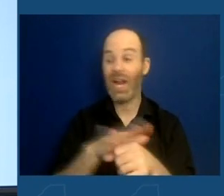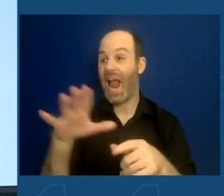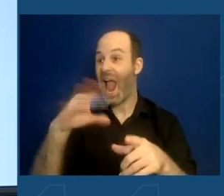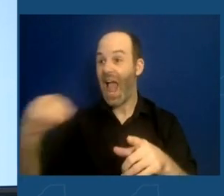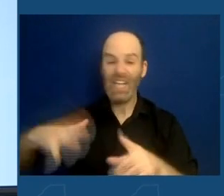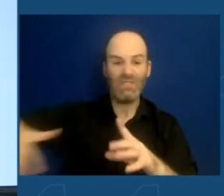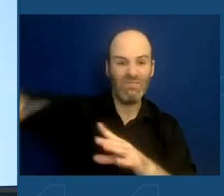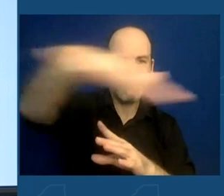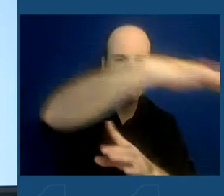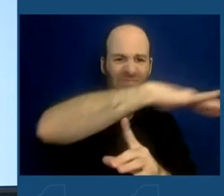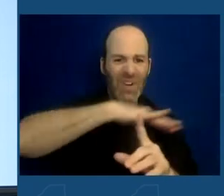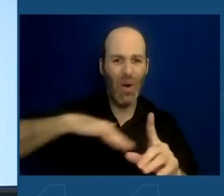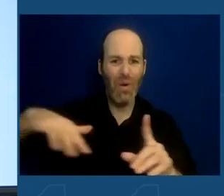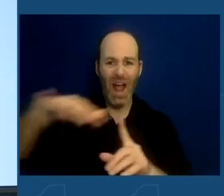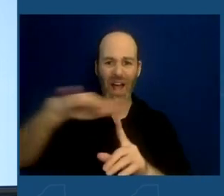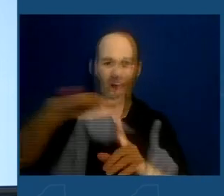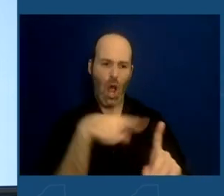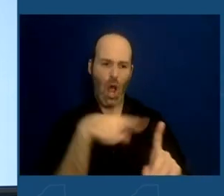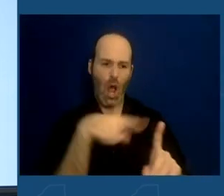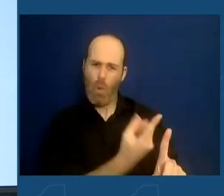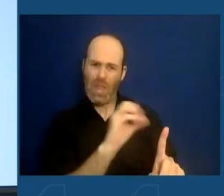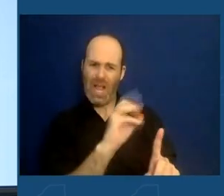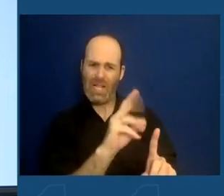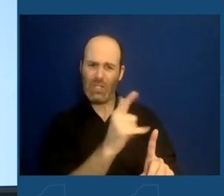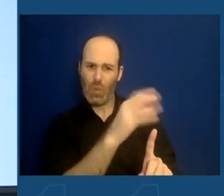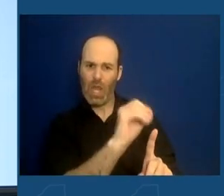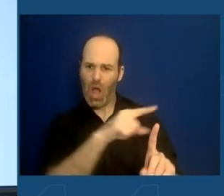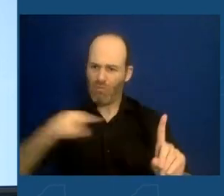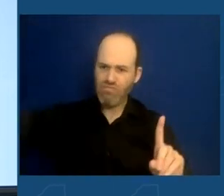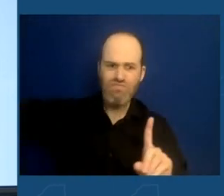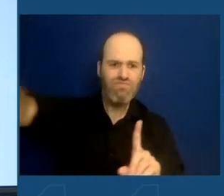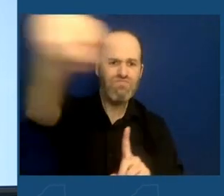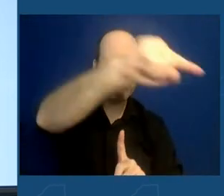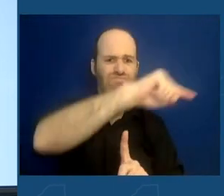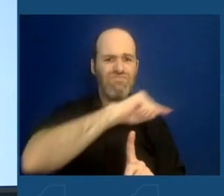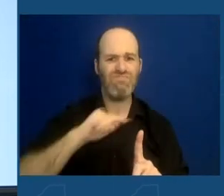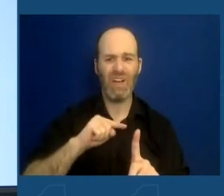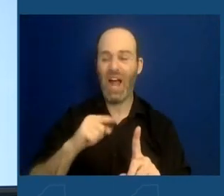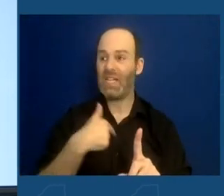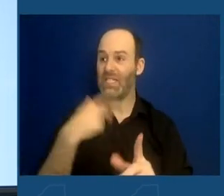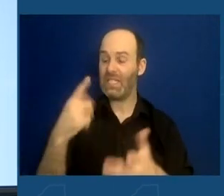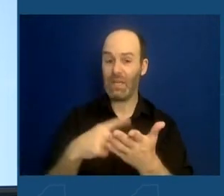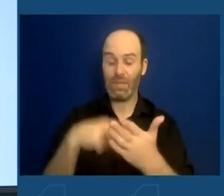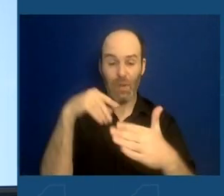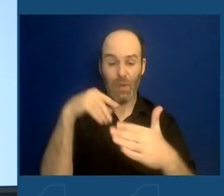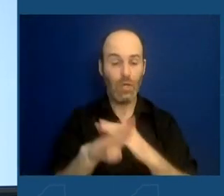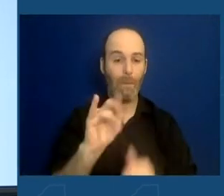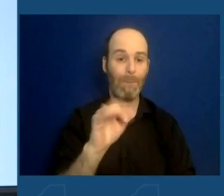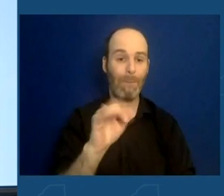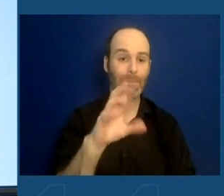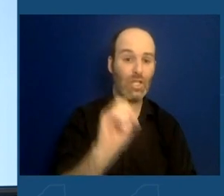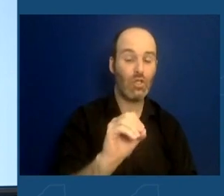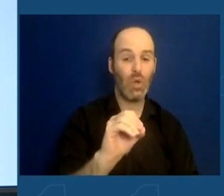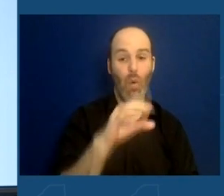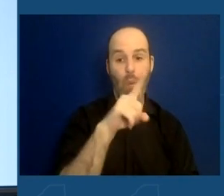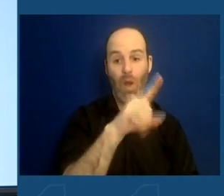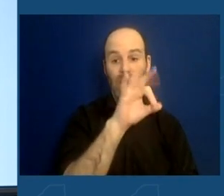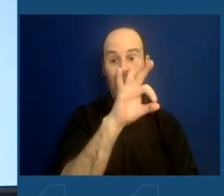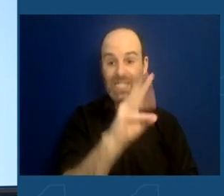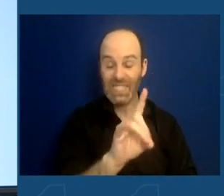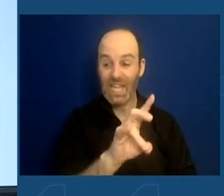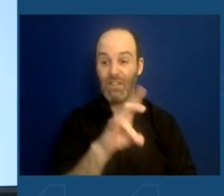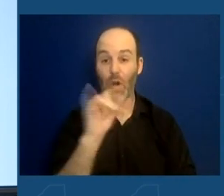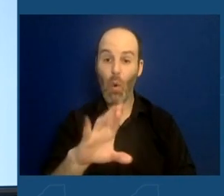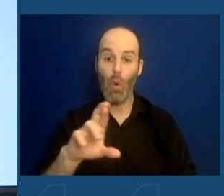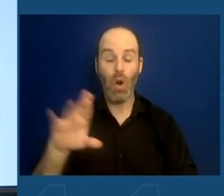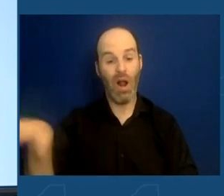I often tell people that sometimes I'll walk into Bistro 197 or the Rooftop Lounge and I'll know everybody. Other times